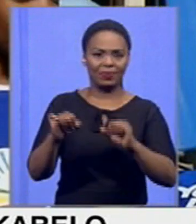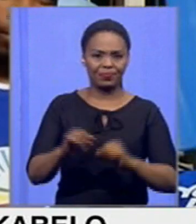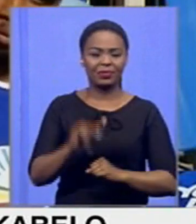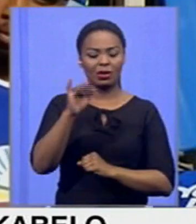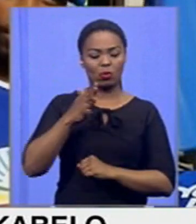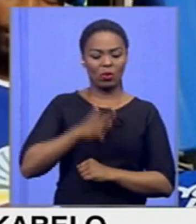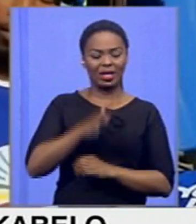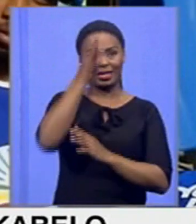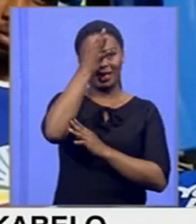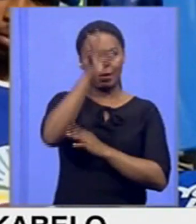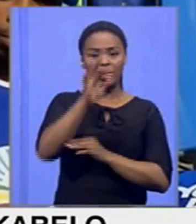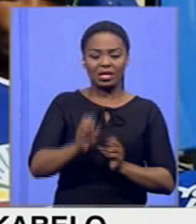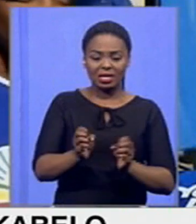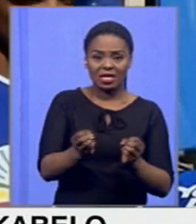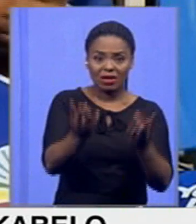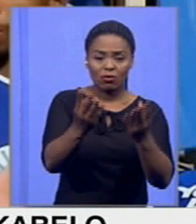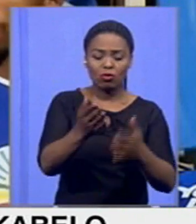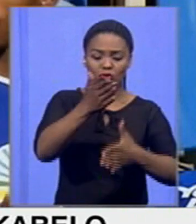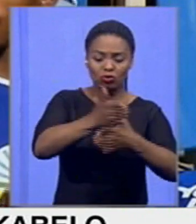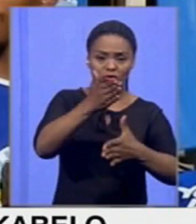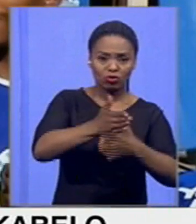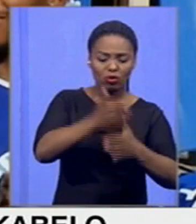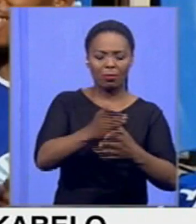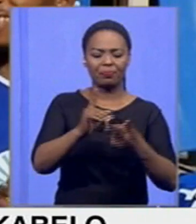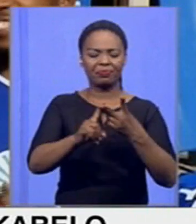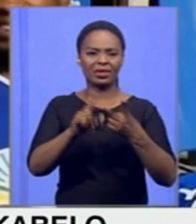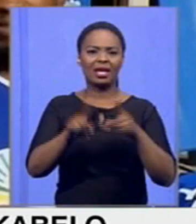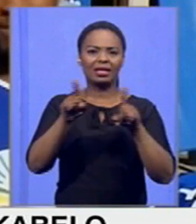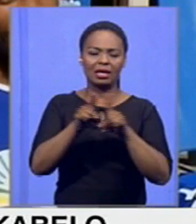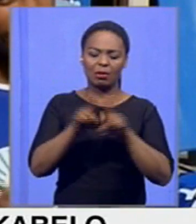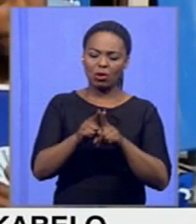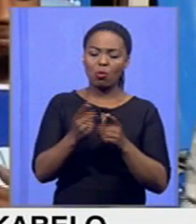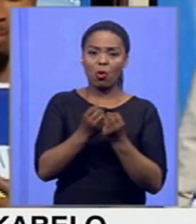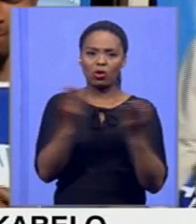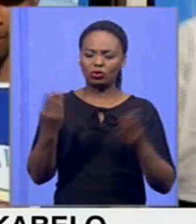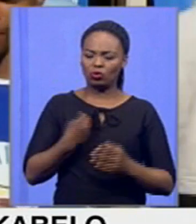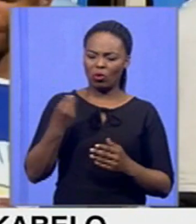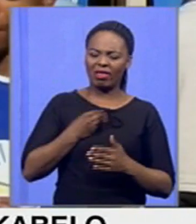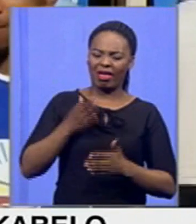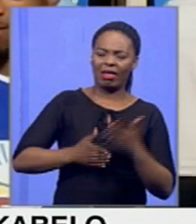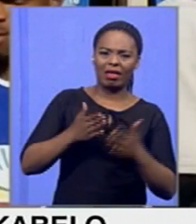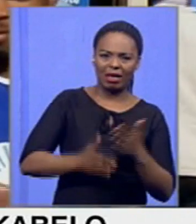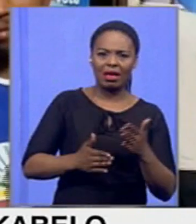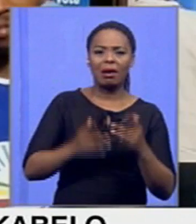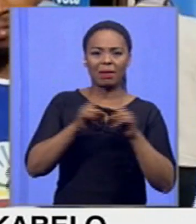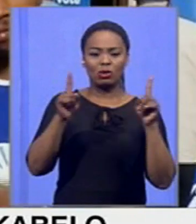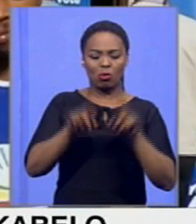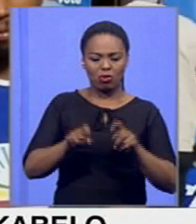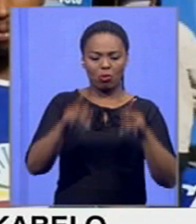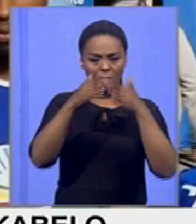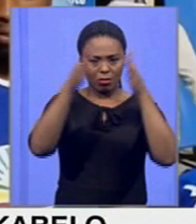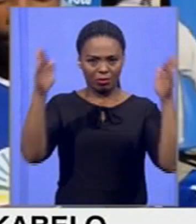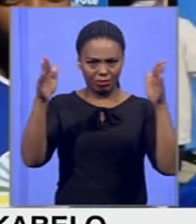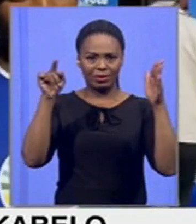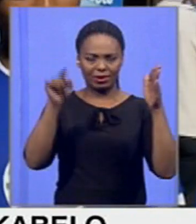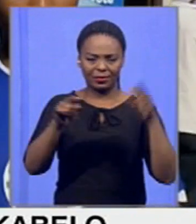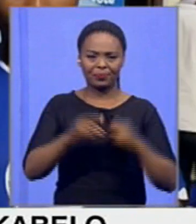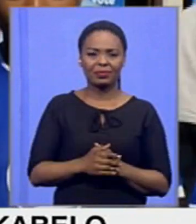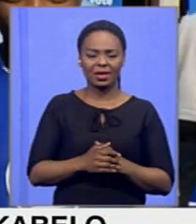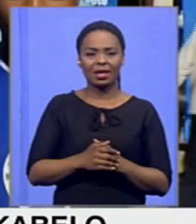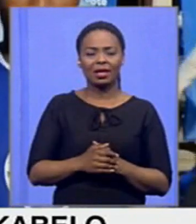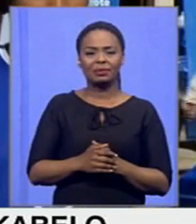that's creating jobs in an environment where we've got the lowest youth employment rates in the world, and where jobs are being reserved for cadres